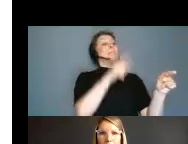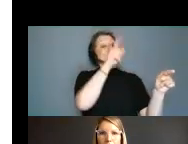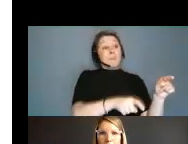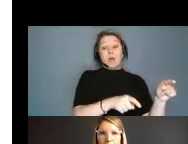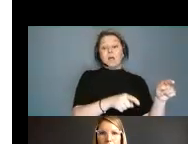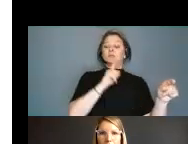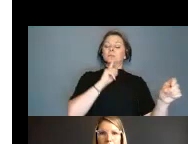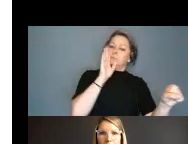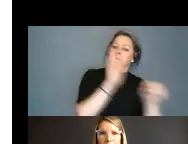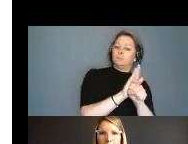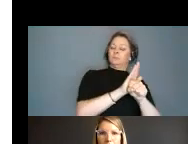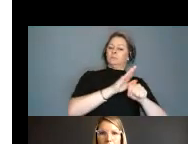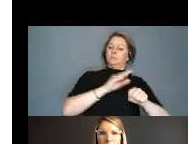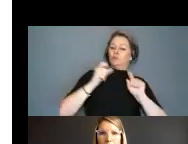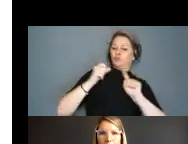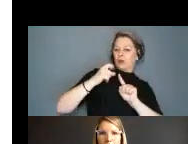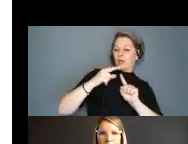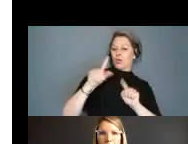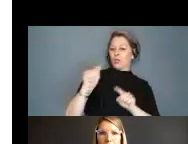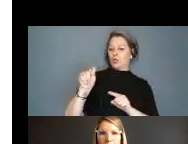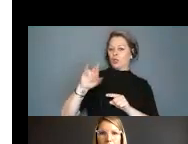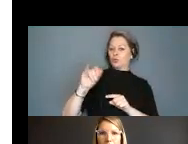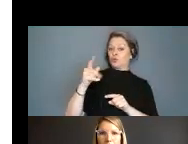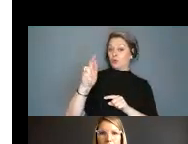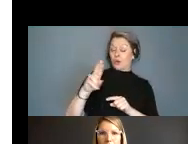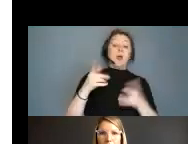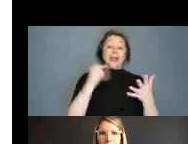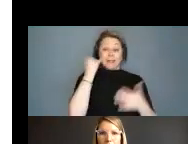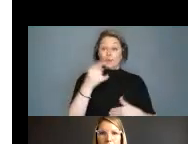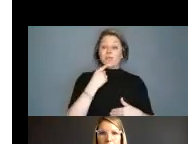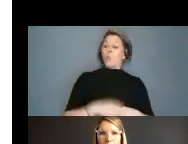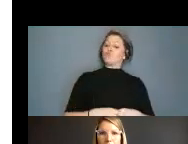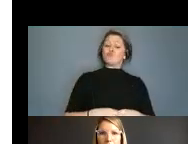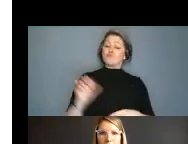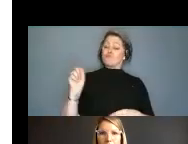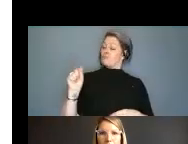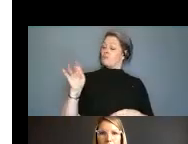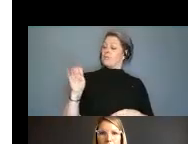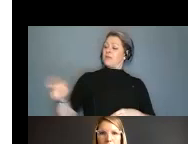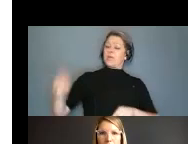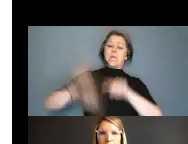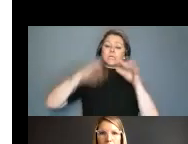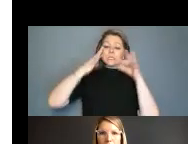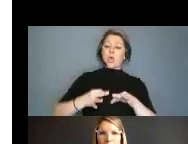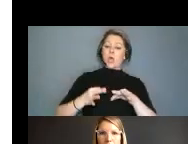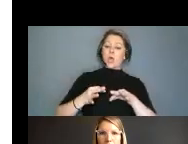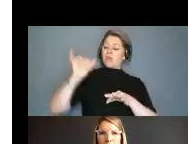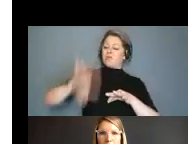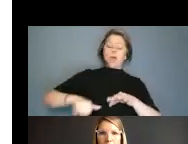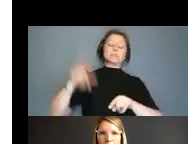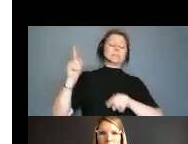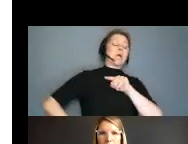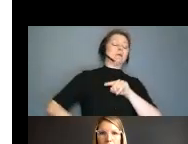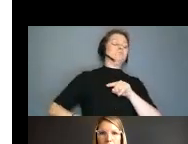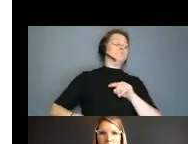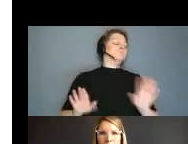you even come to say like, oh, yeah, I don't think Steve should be allowed to make that decision. That's a pretty bold statement. So there has to be